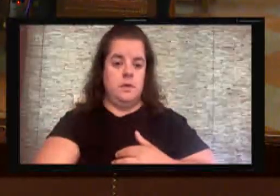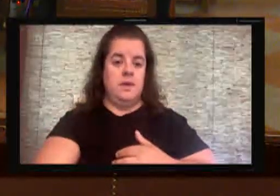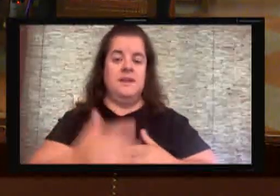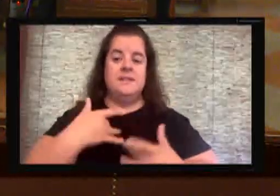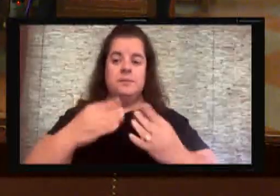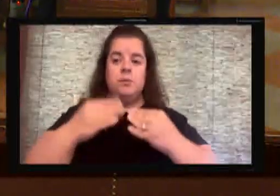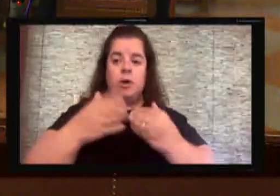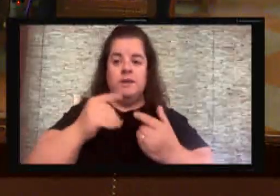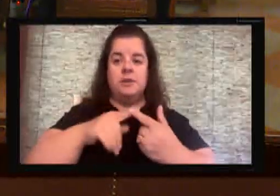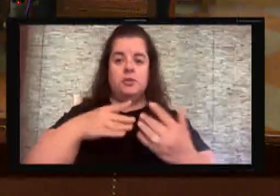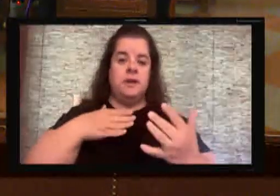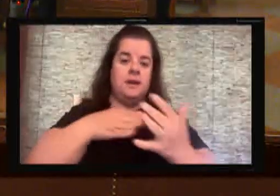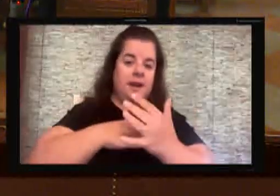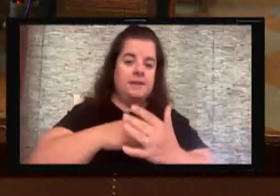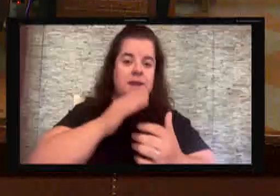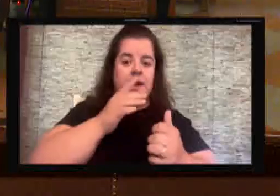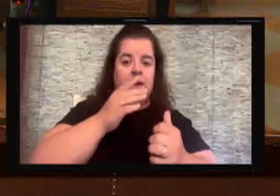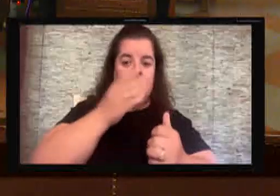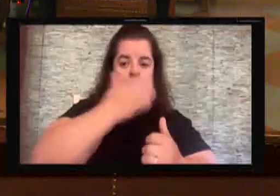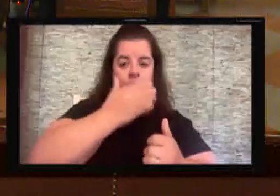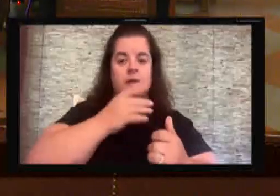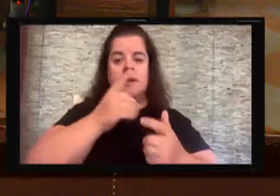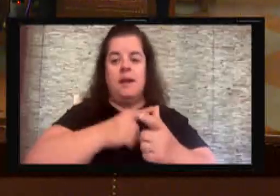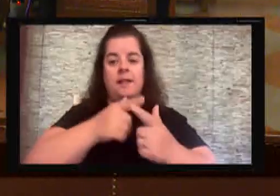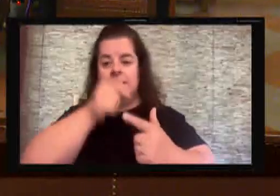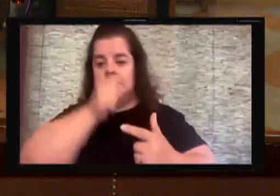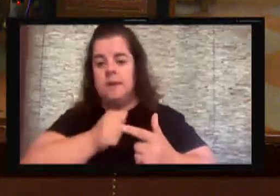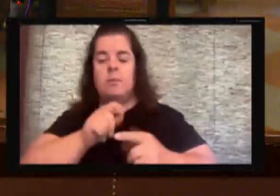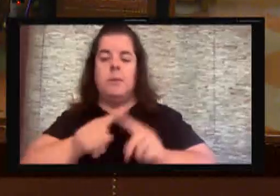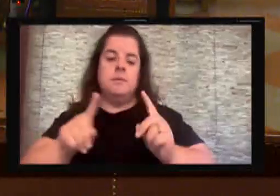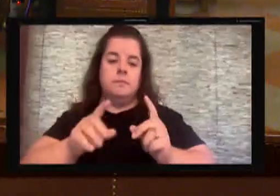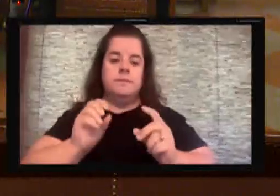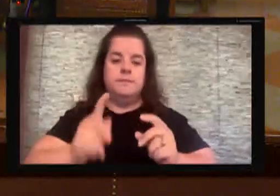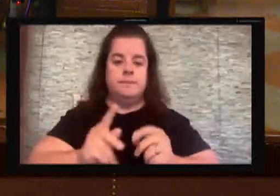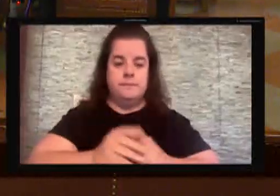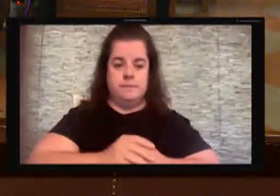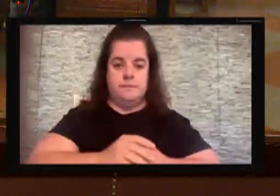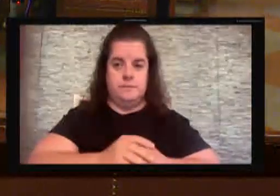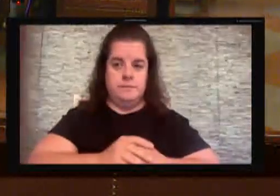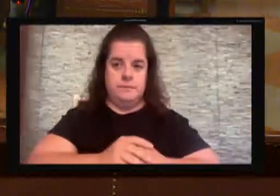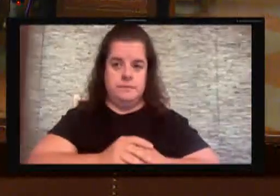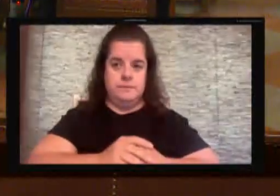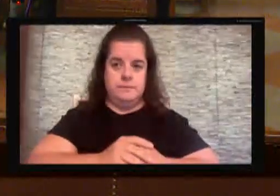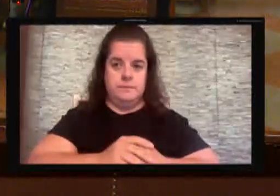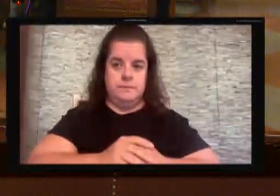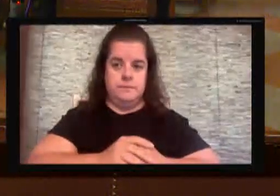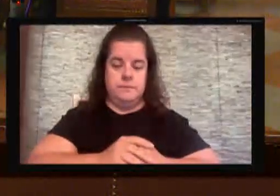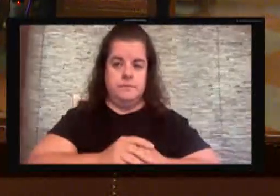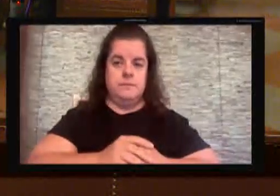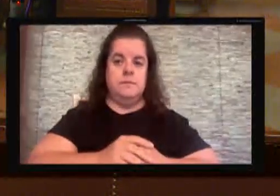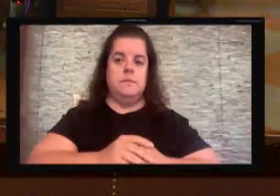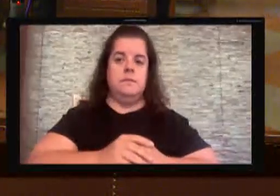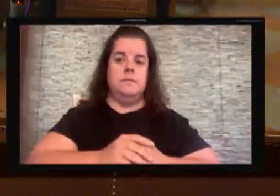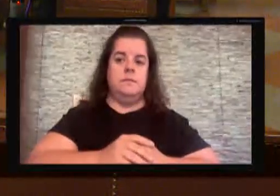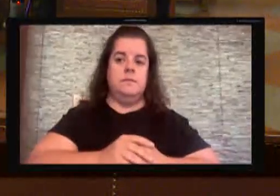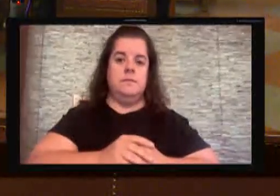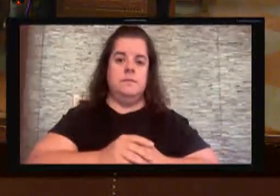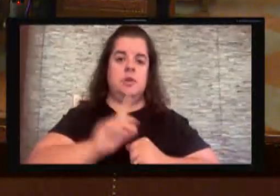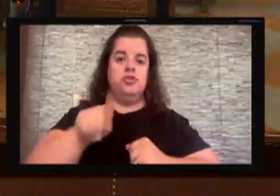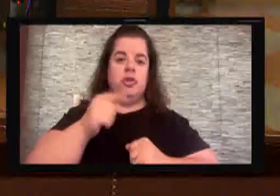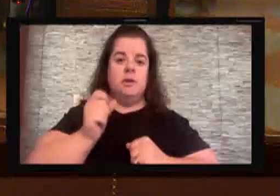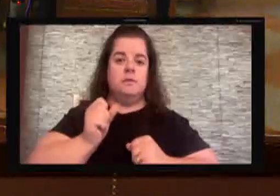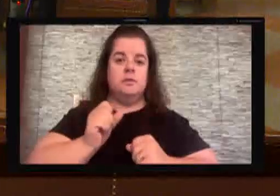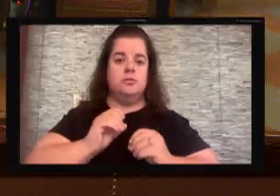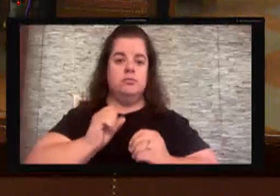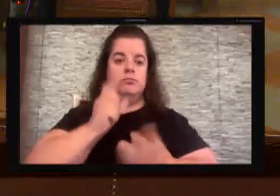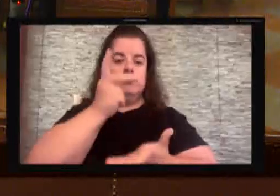it up front and then deal with it then. But okay, all right. All right, thanks. I guess that's, and then just to verify that address.